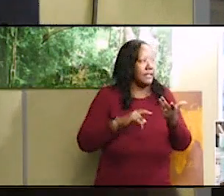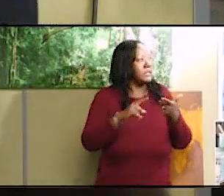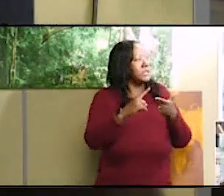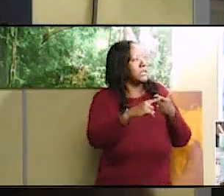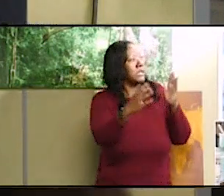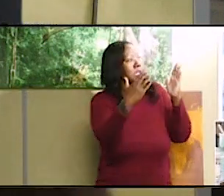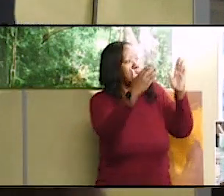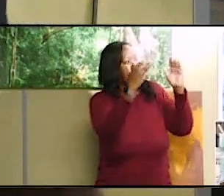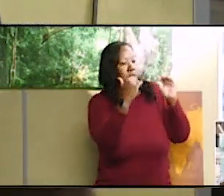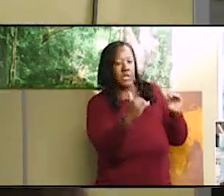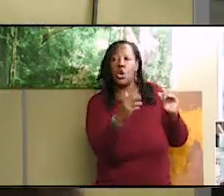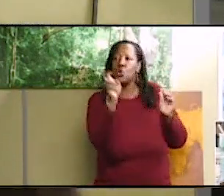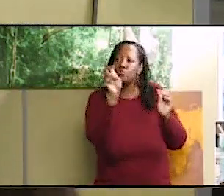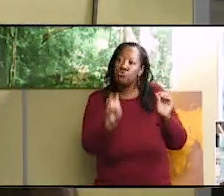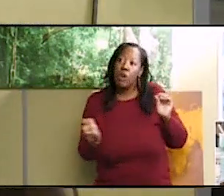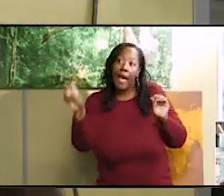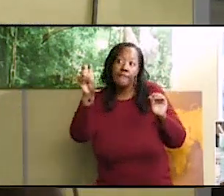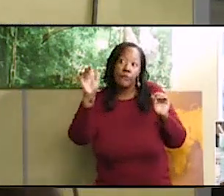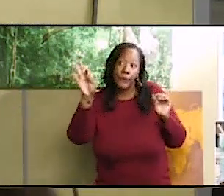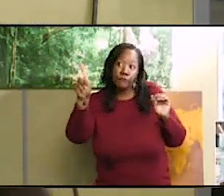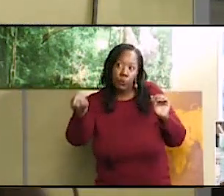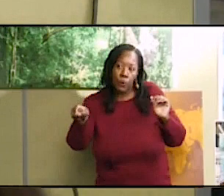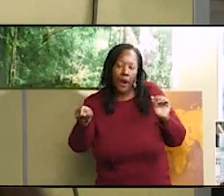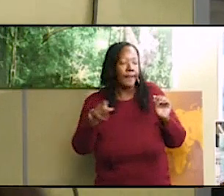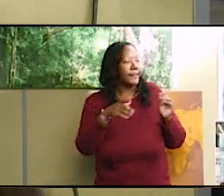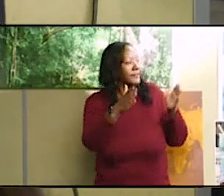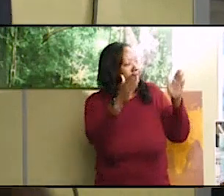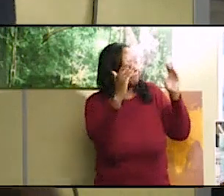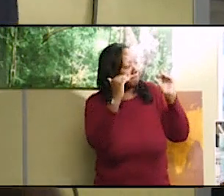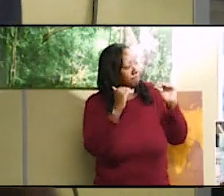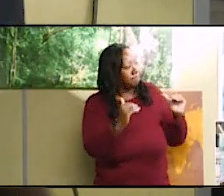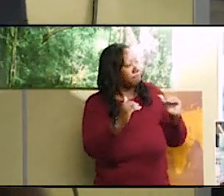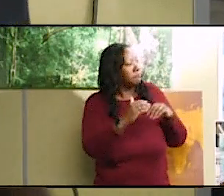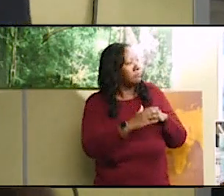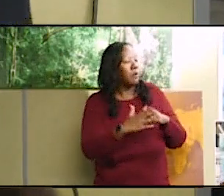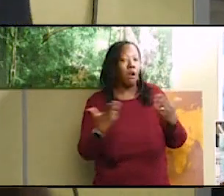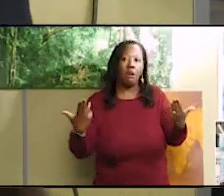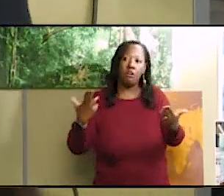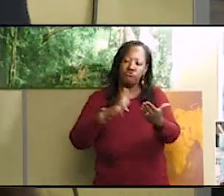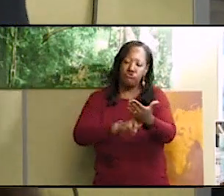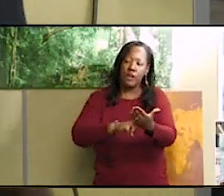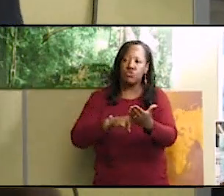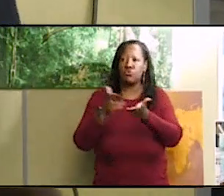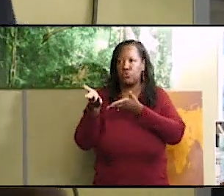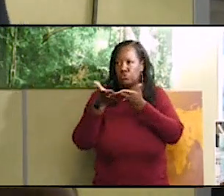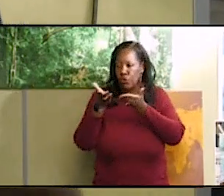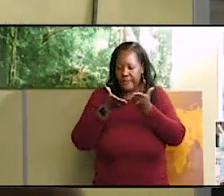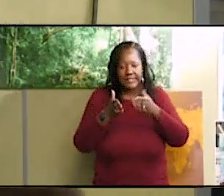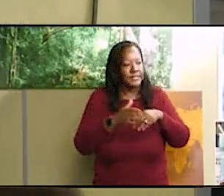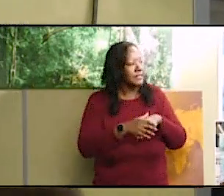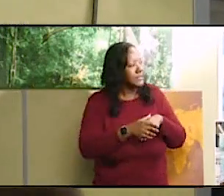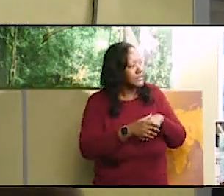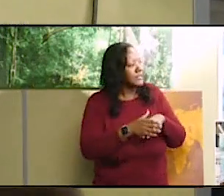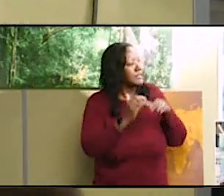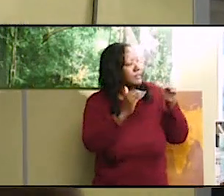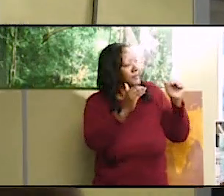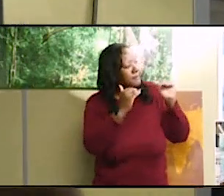travel that's associated with the IAA, contractual services that we may